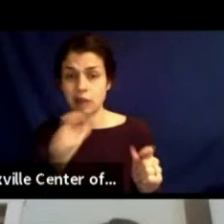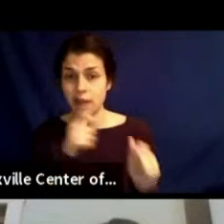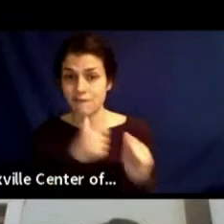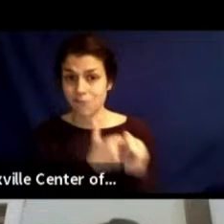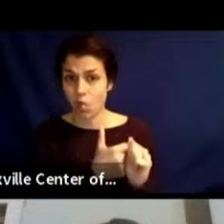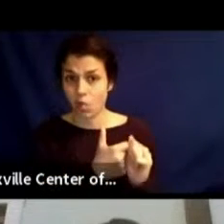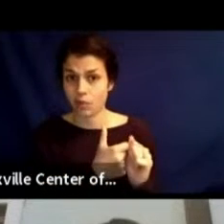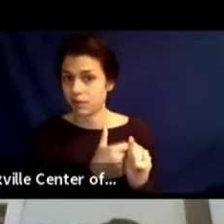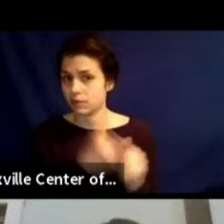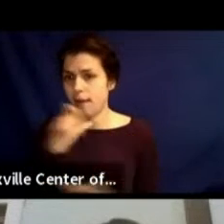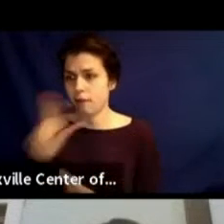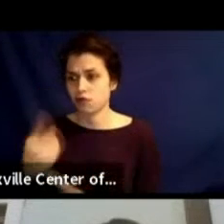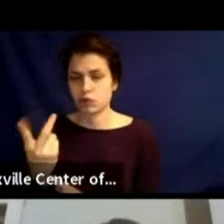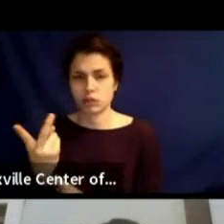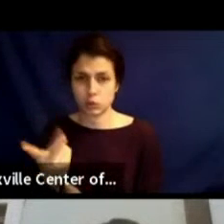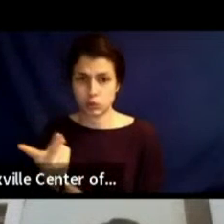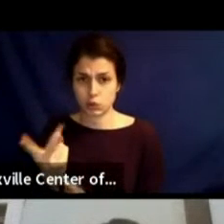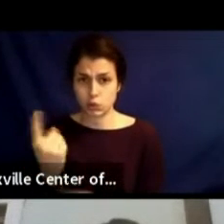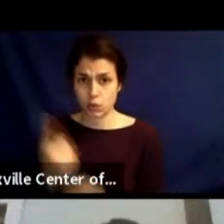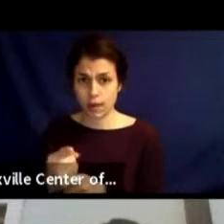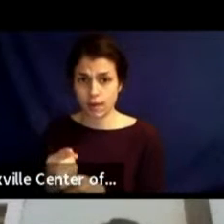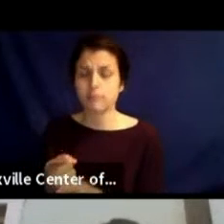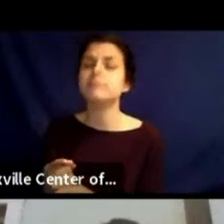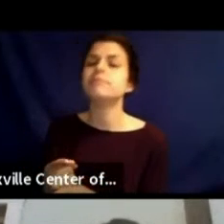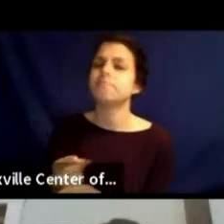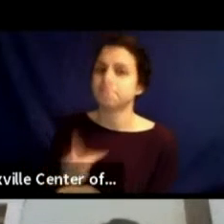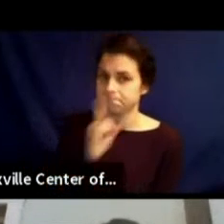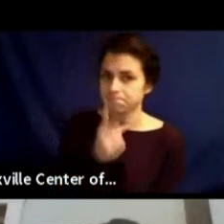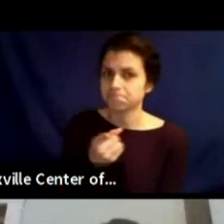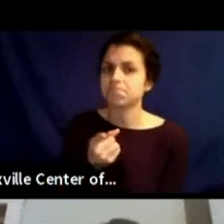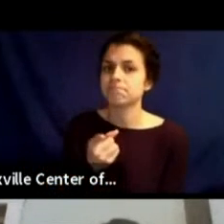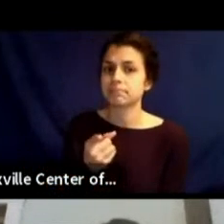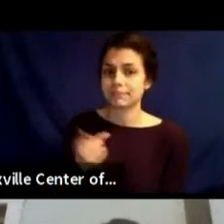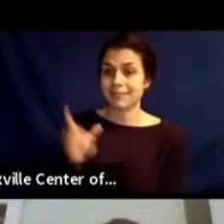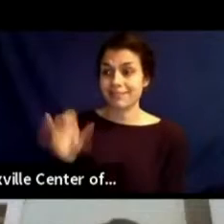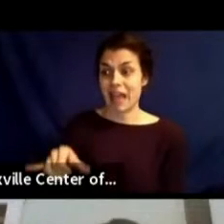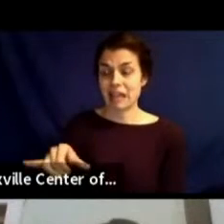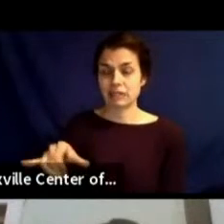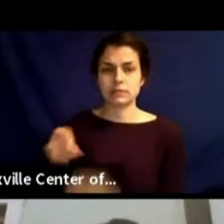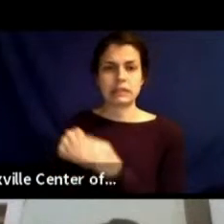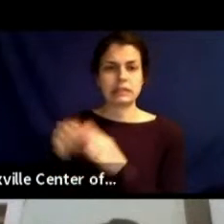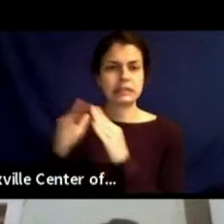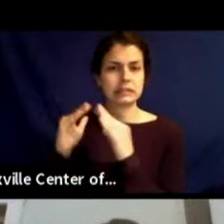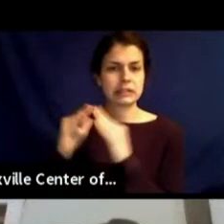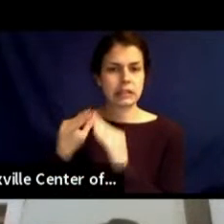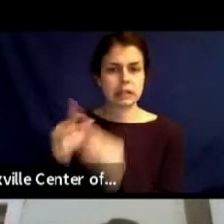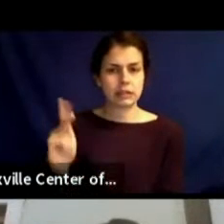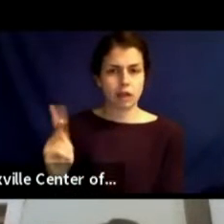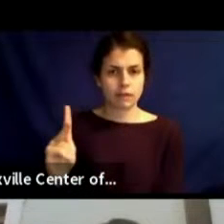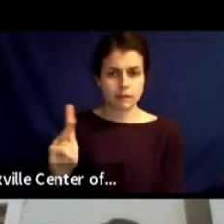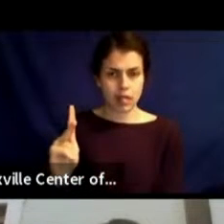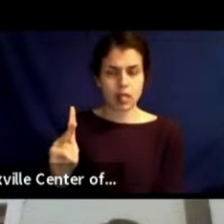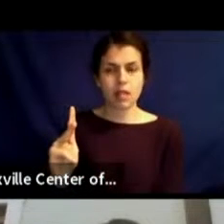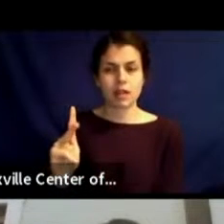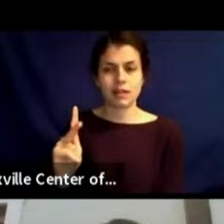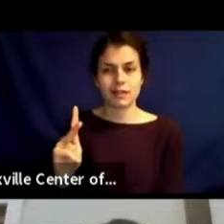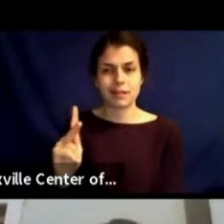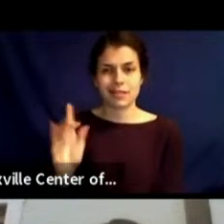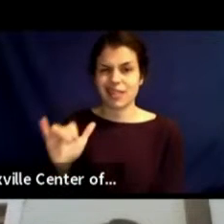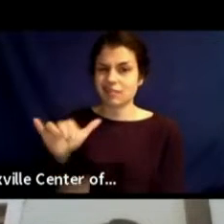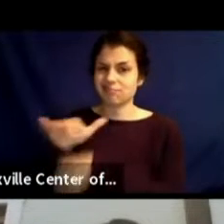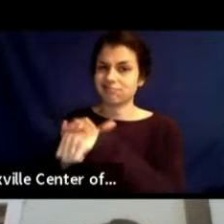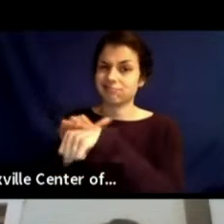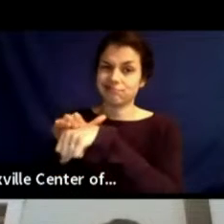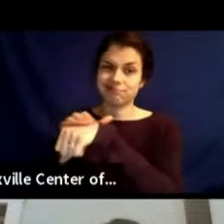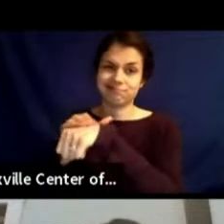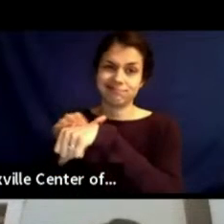Those are in the city, and they are the kind of the tip of the iceberg, as I